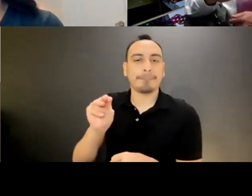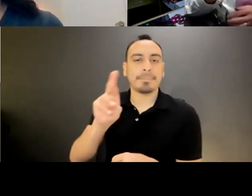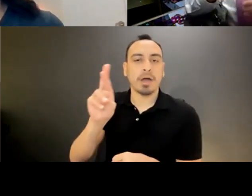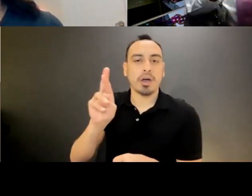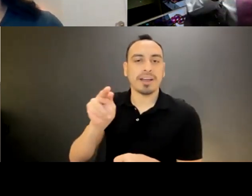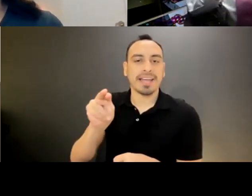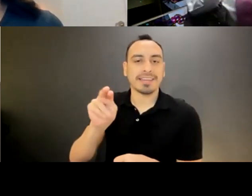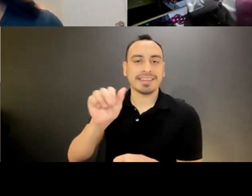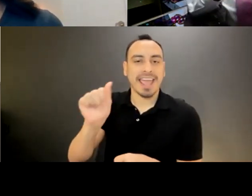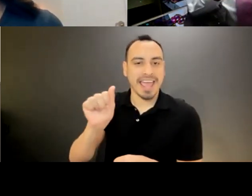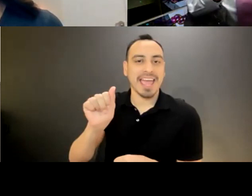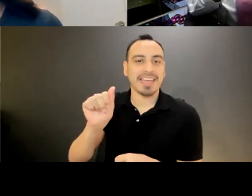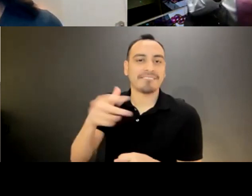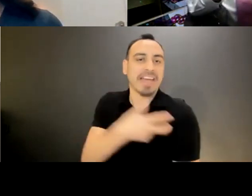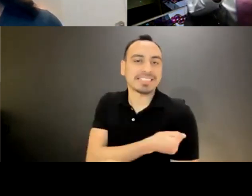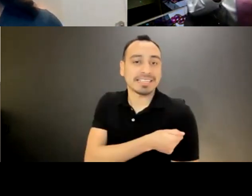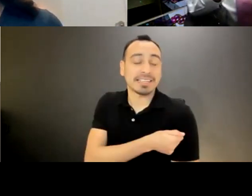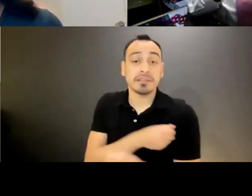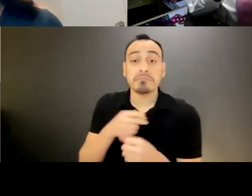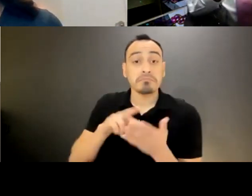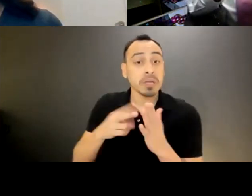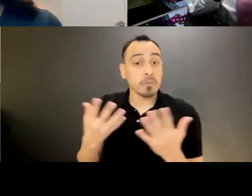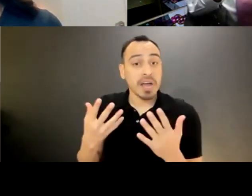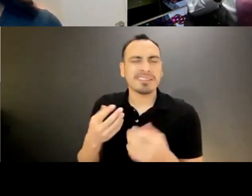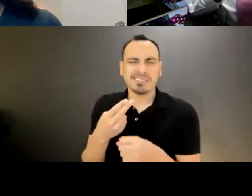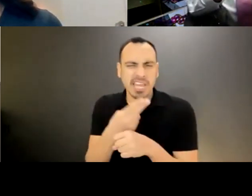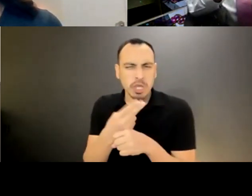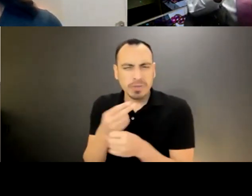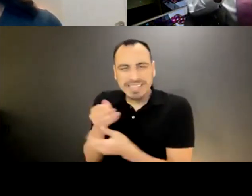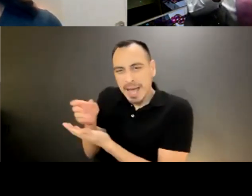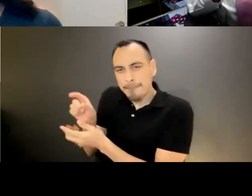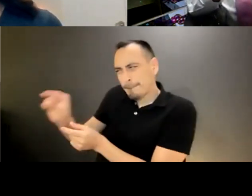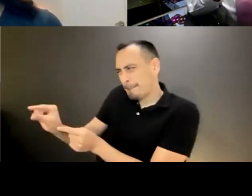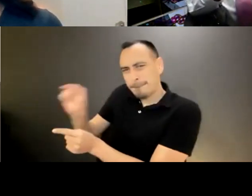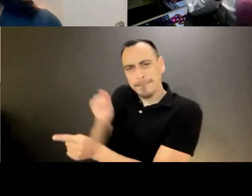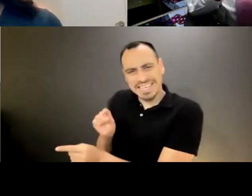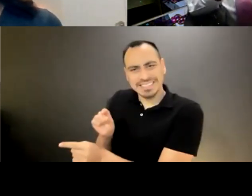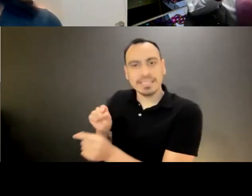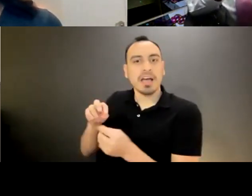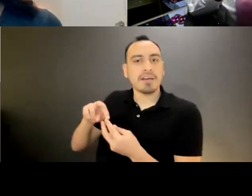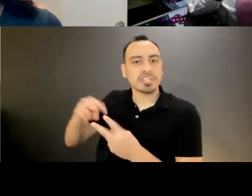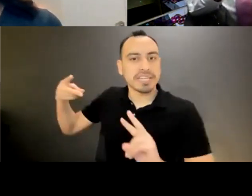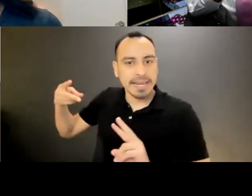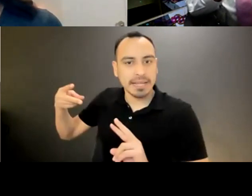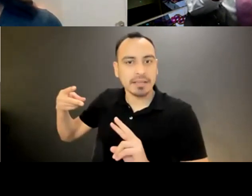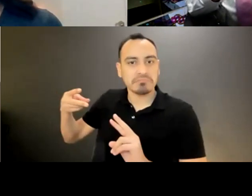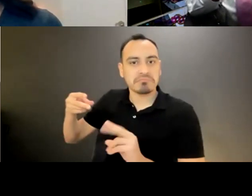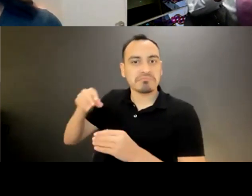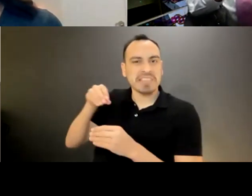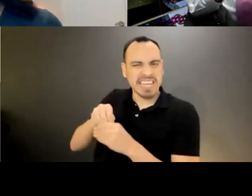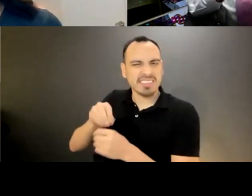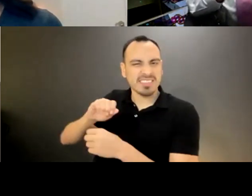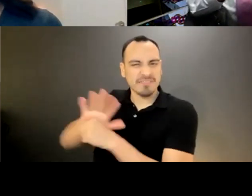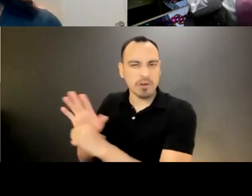they use a piece of genetic material from the virus that produces the